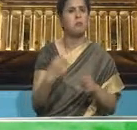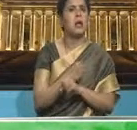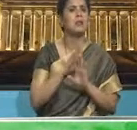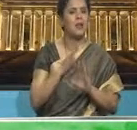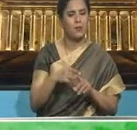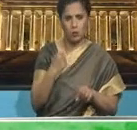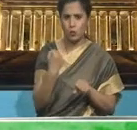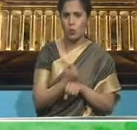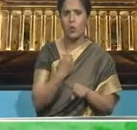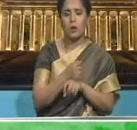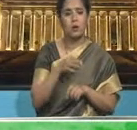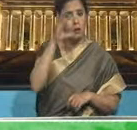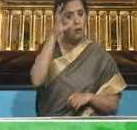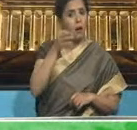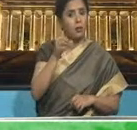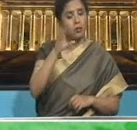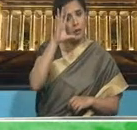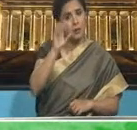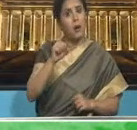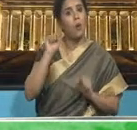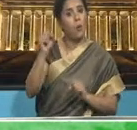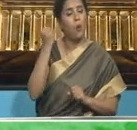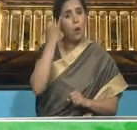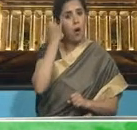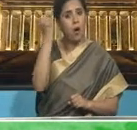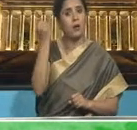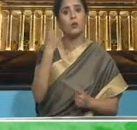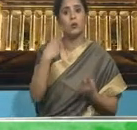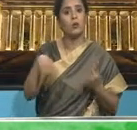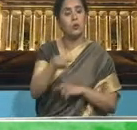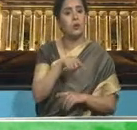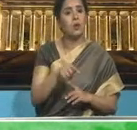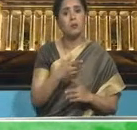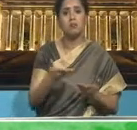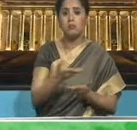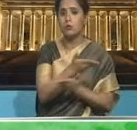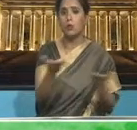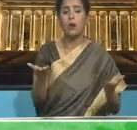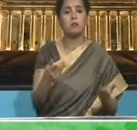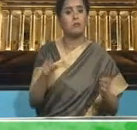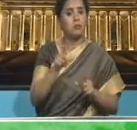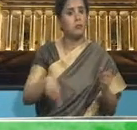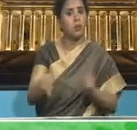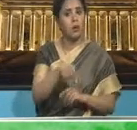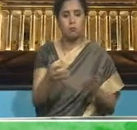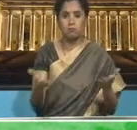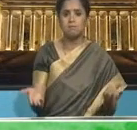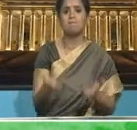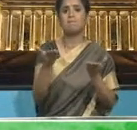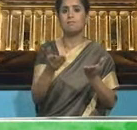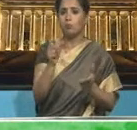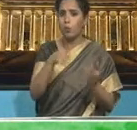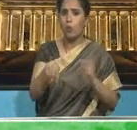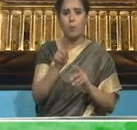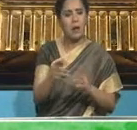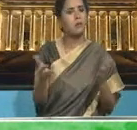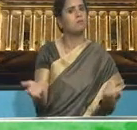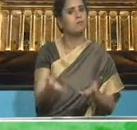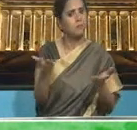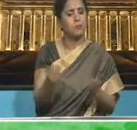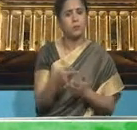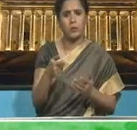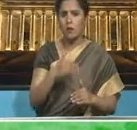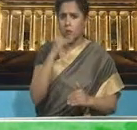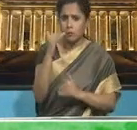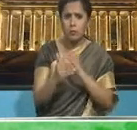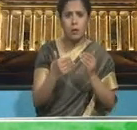realize Gandhiji's ideal of Sarvodaya, the upliftment of all. Yet the